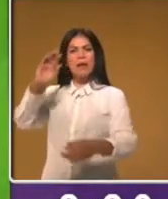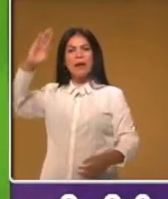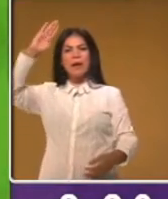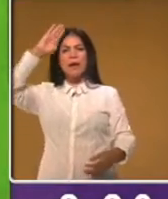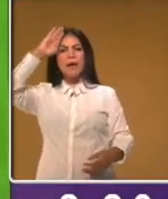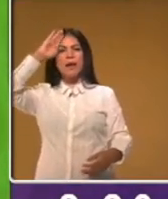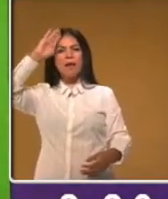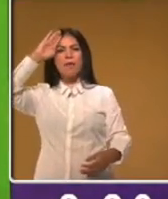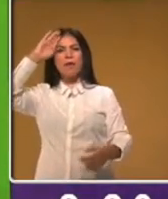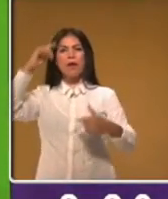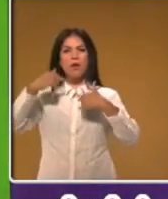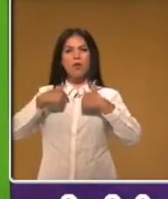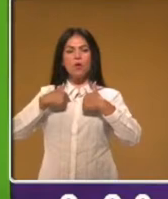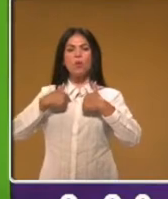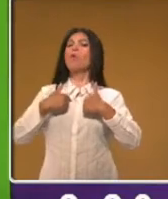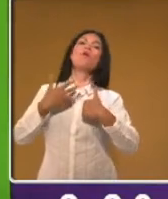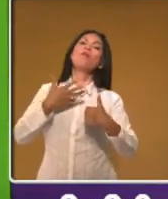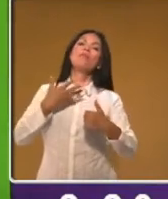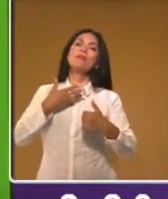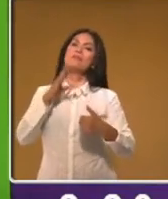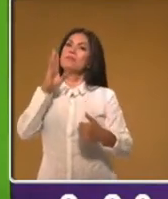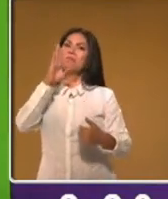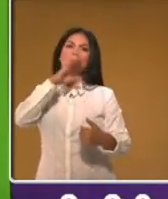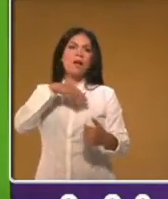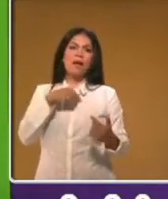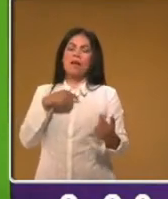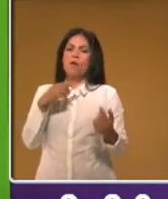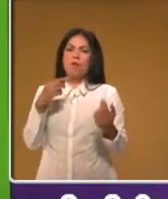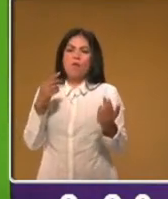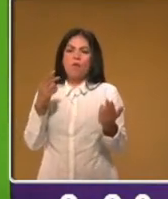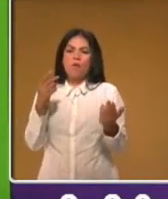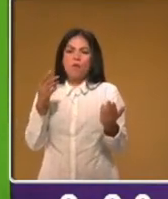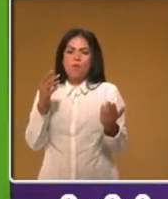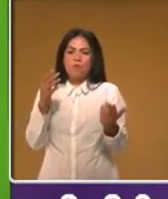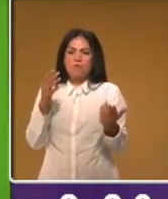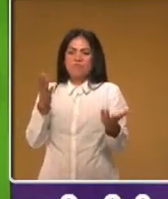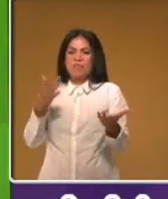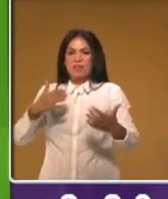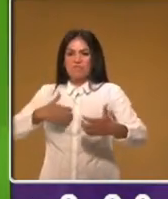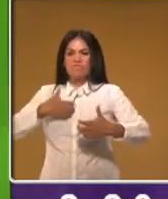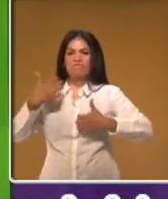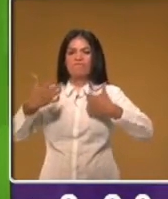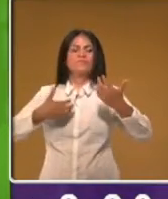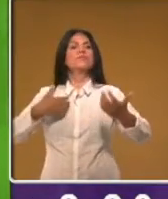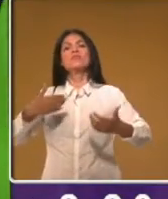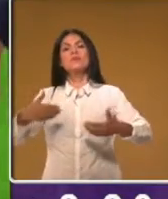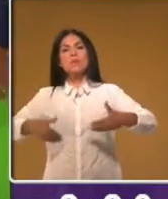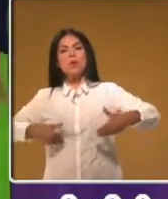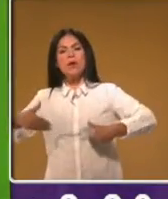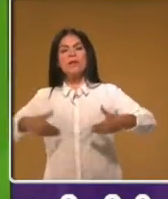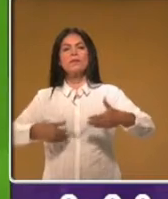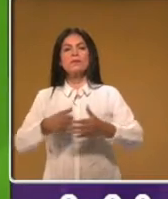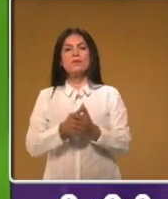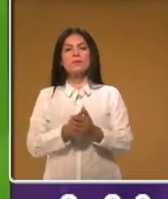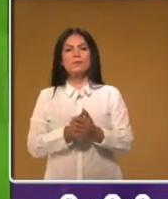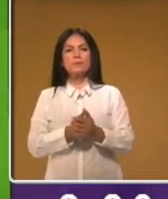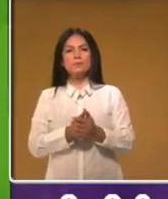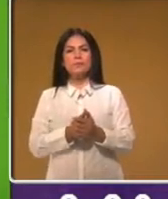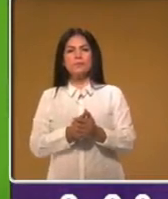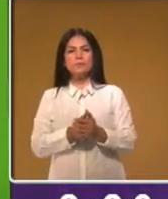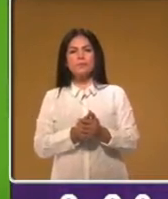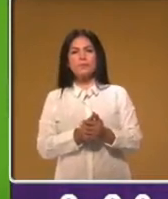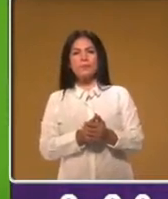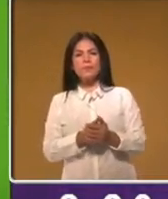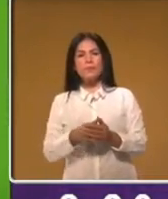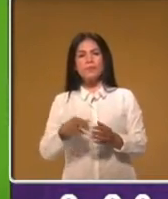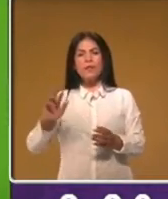for future, that's gonna be want. So considering this, you have to comprehend and